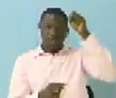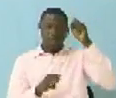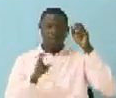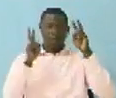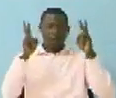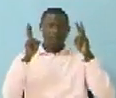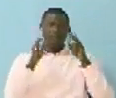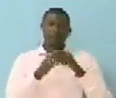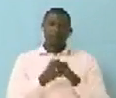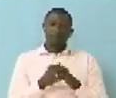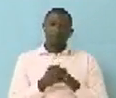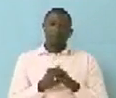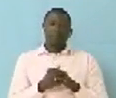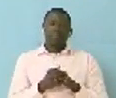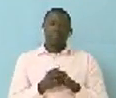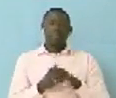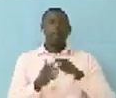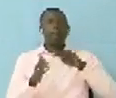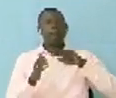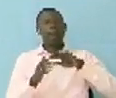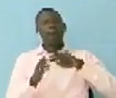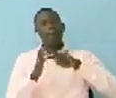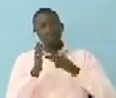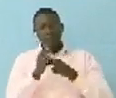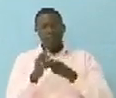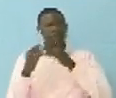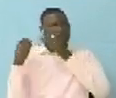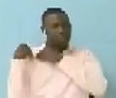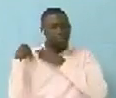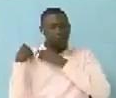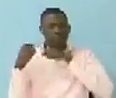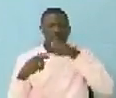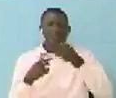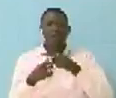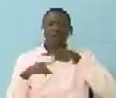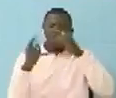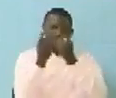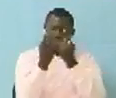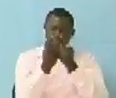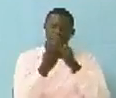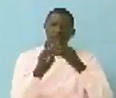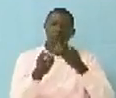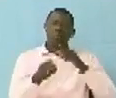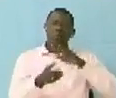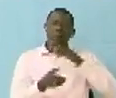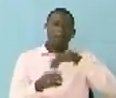He should therefore be responsible for the product of the panel. What the